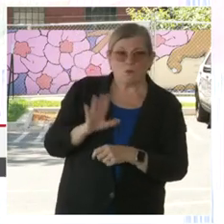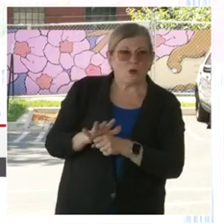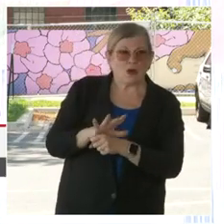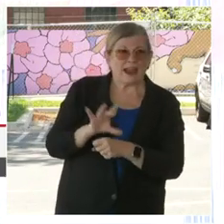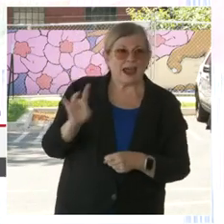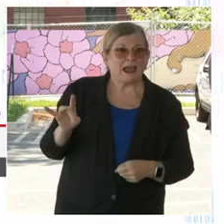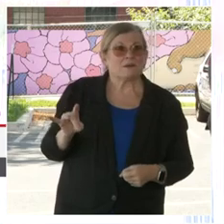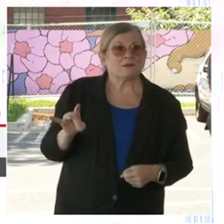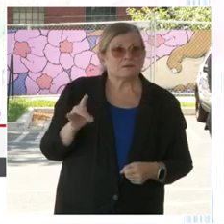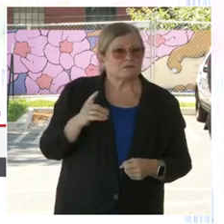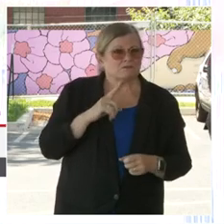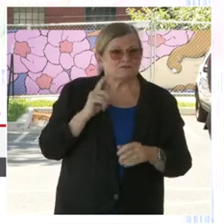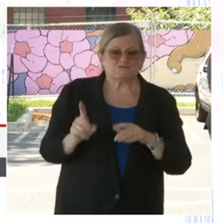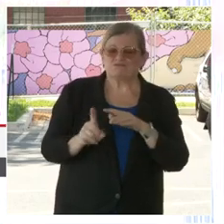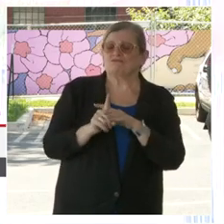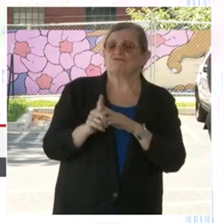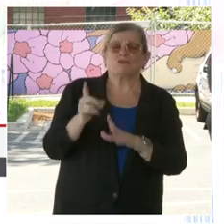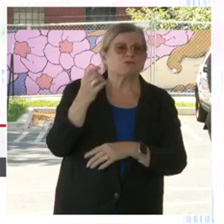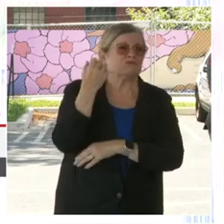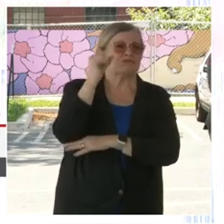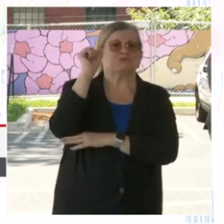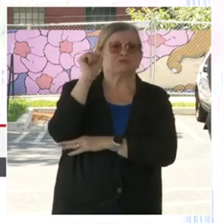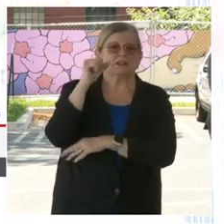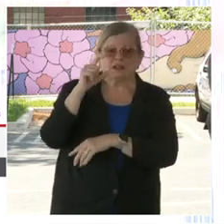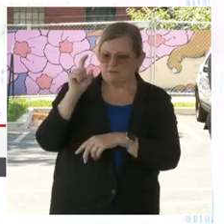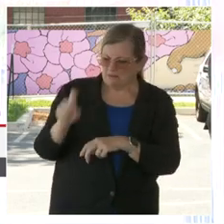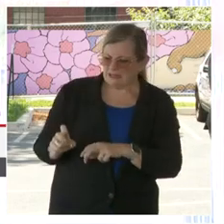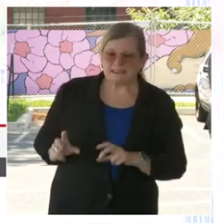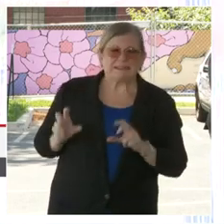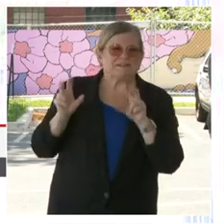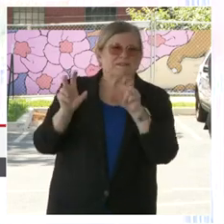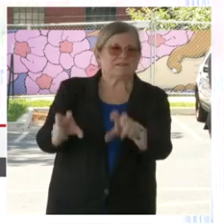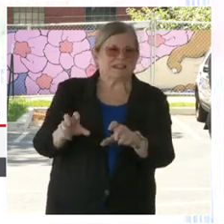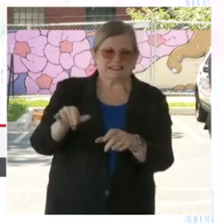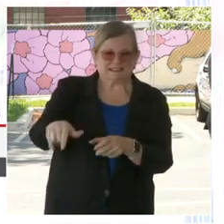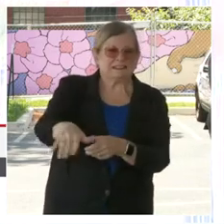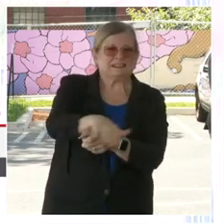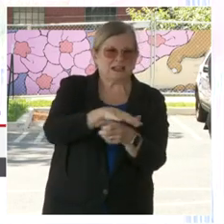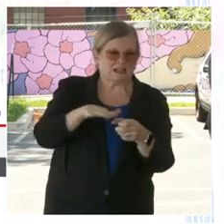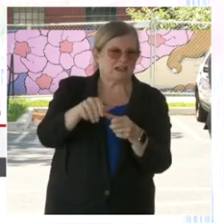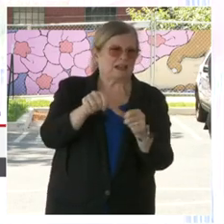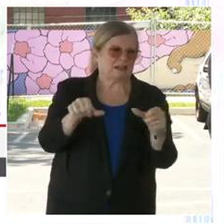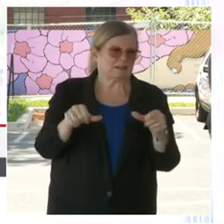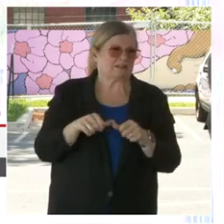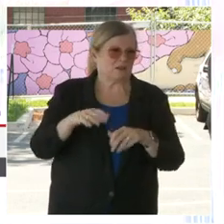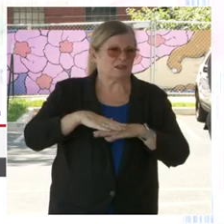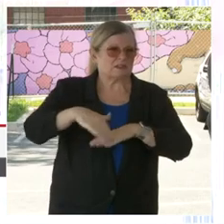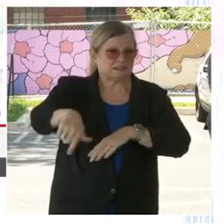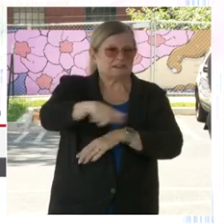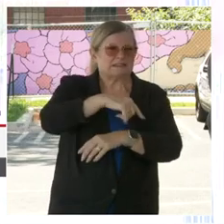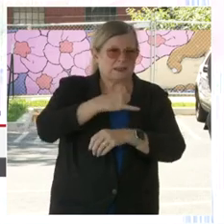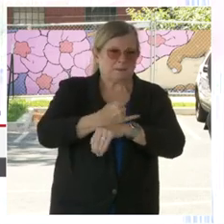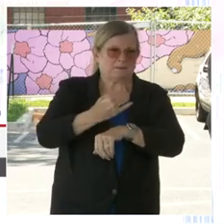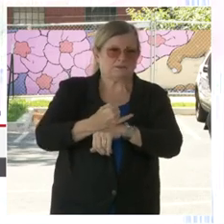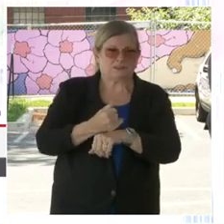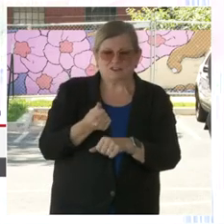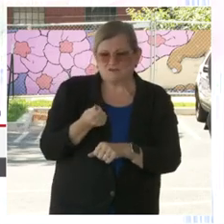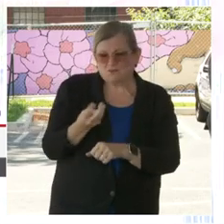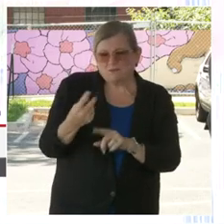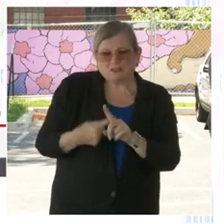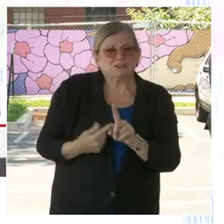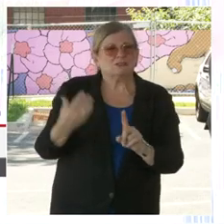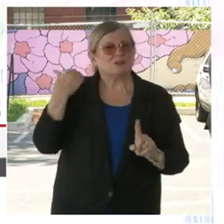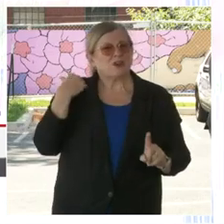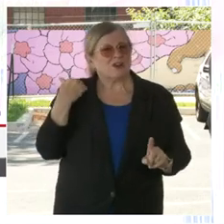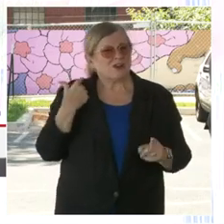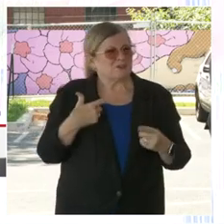can continue to invest in this campus. Just a few months ago, we were together,